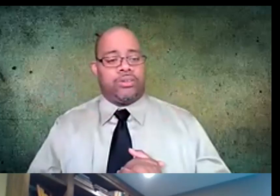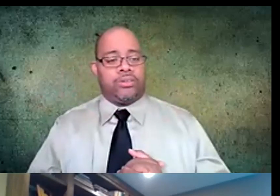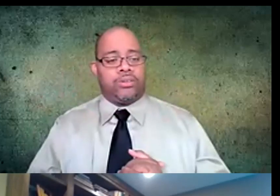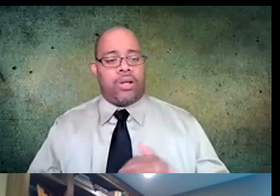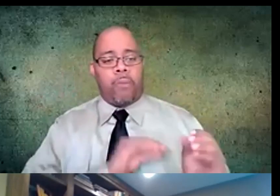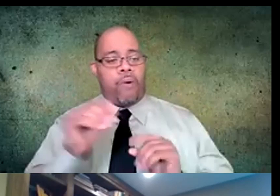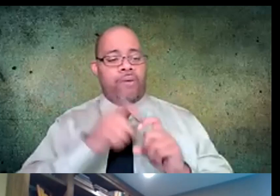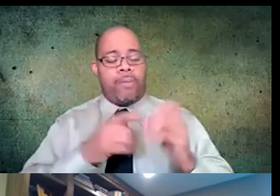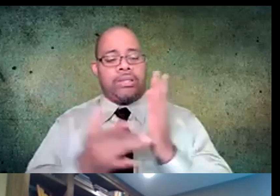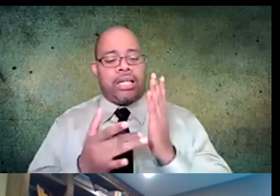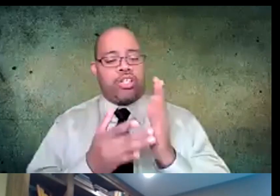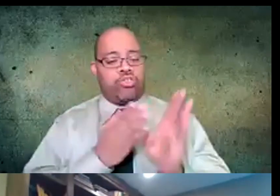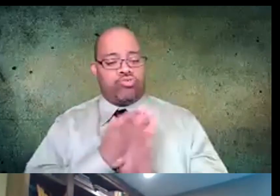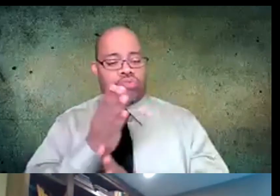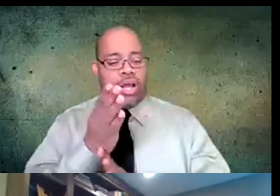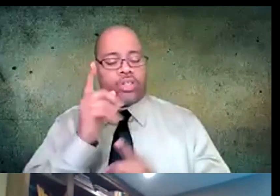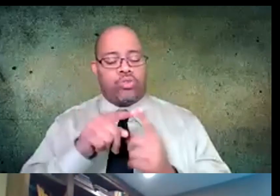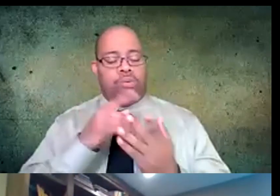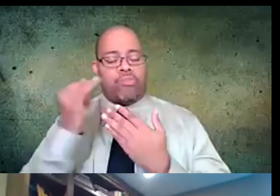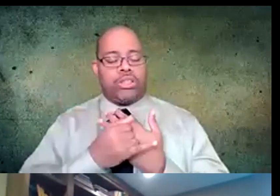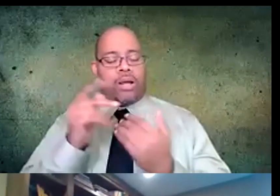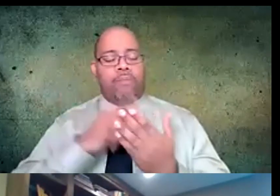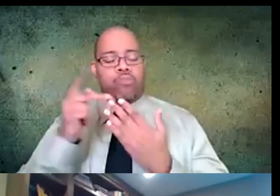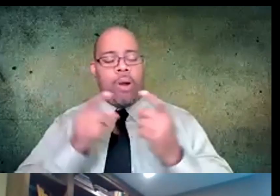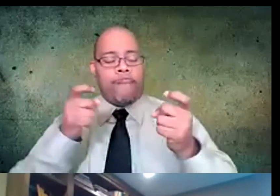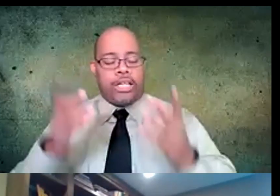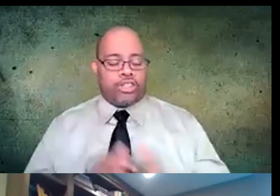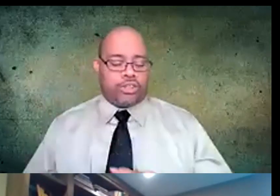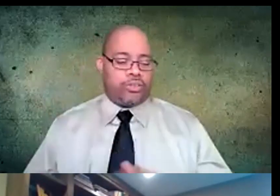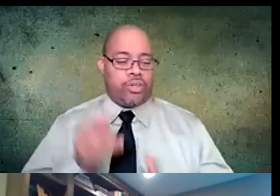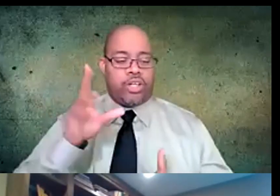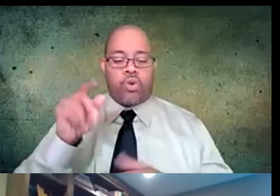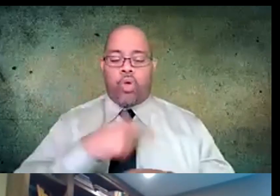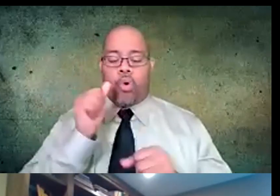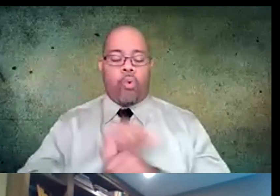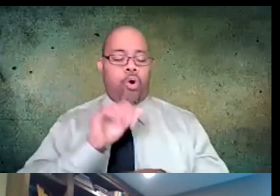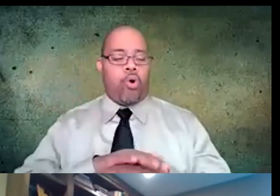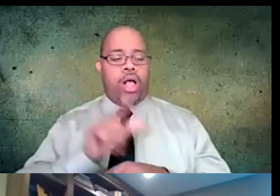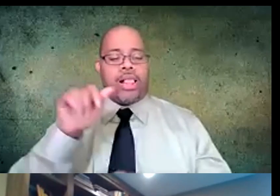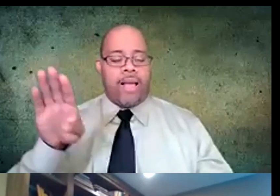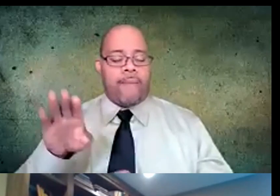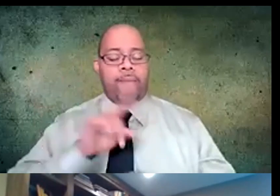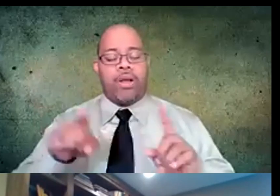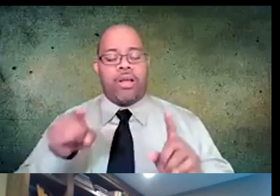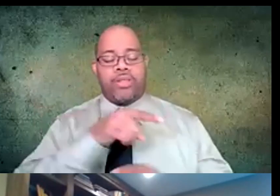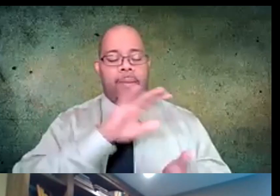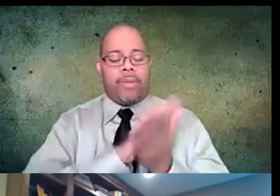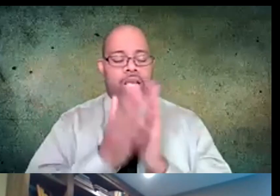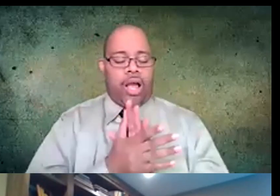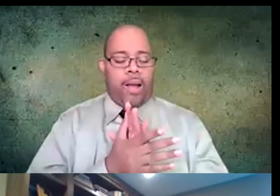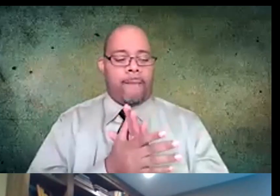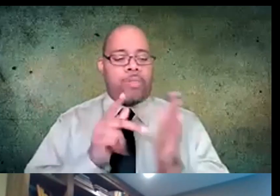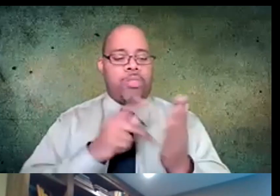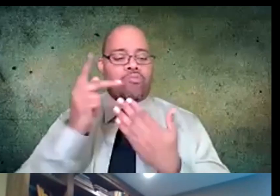a technical track to project and program management. So they no longer work on the lab, but they become a